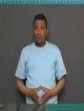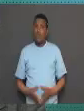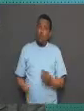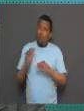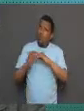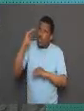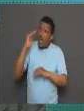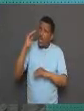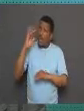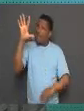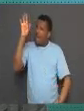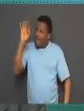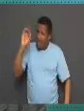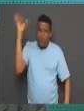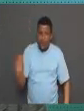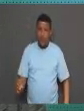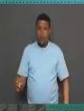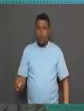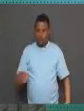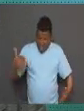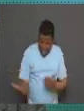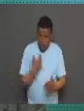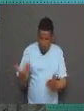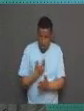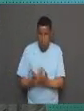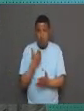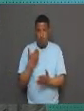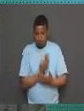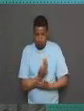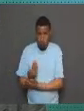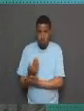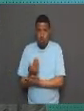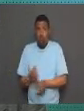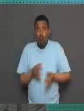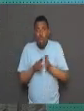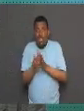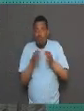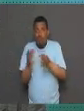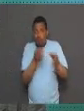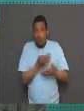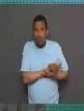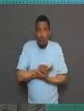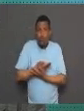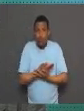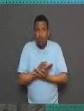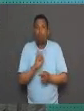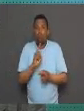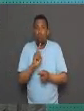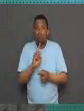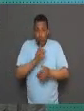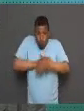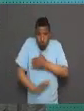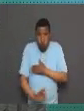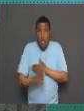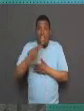More than 90% of newly infected children are babies born to women